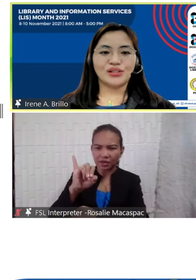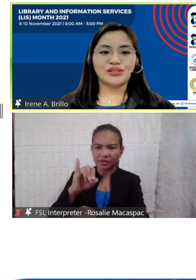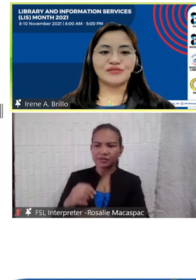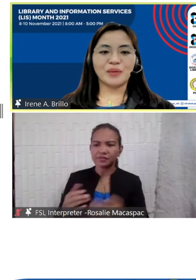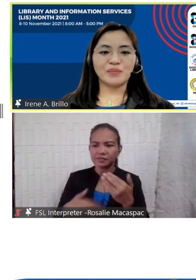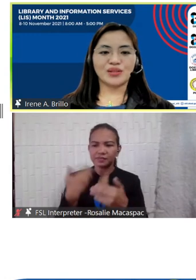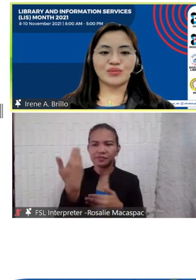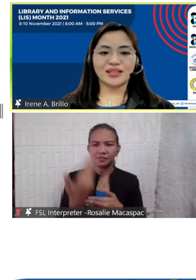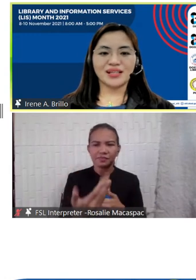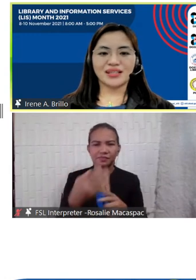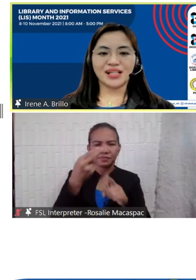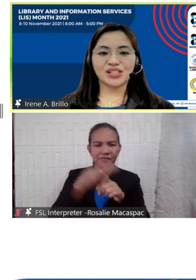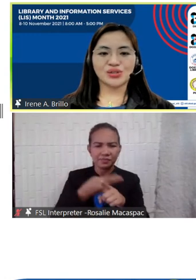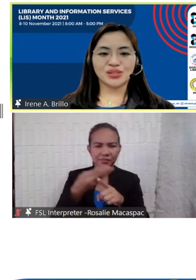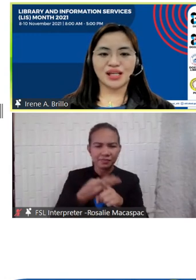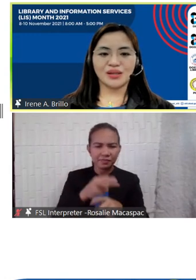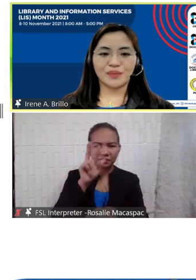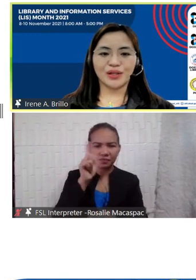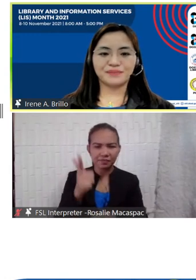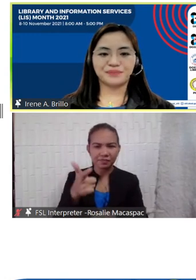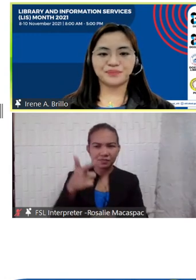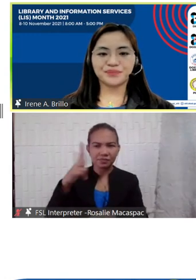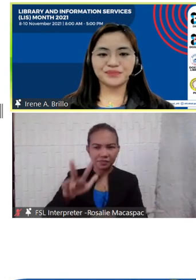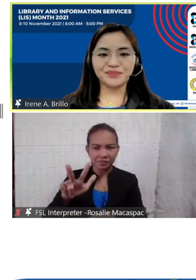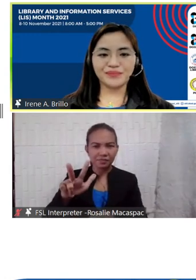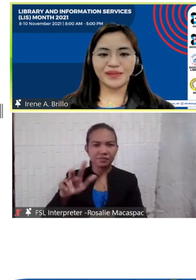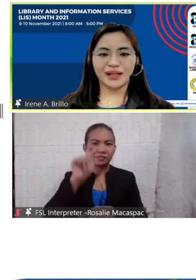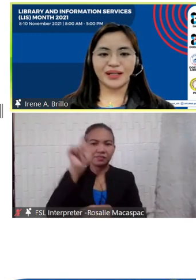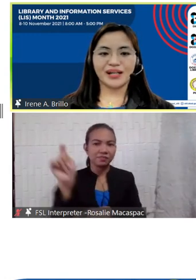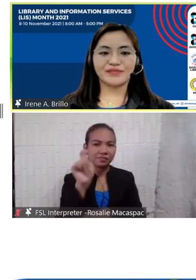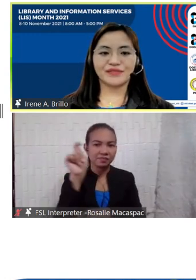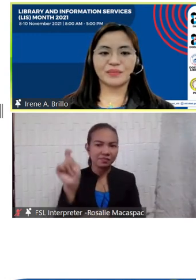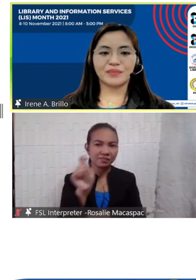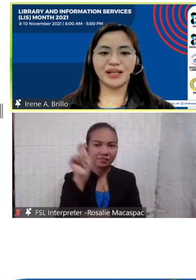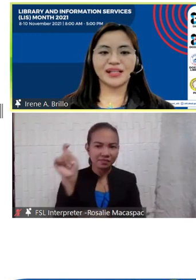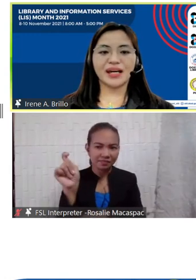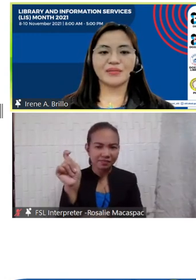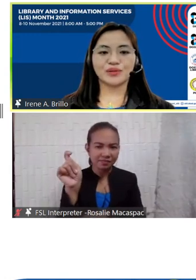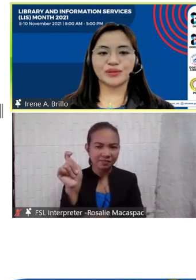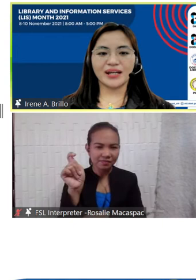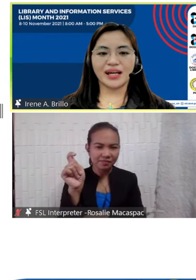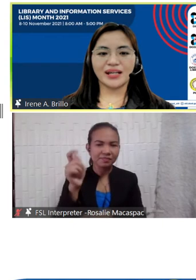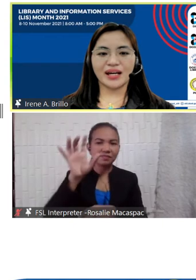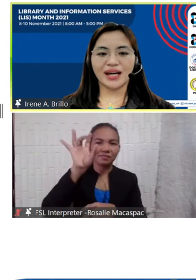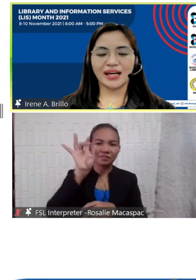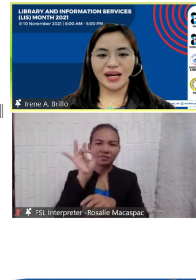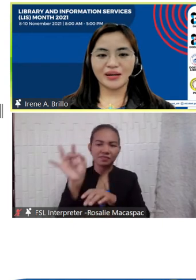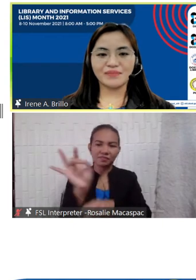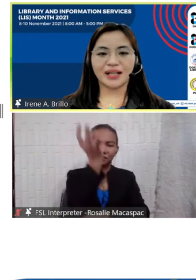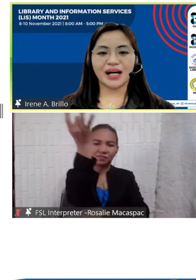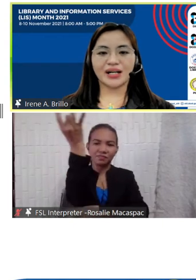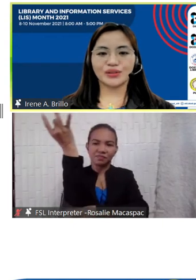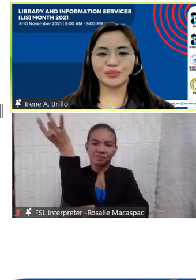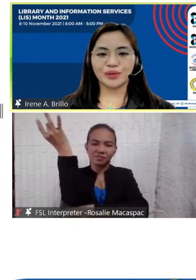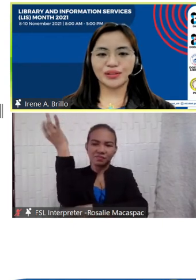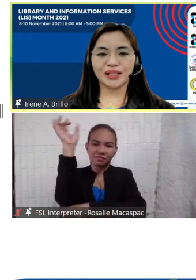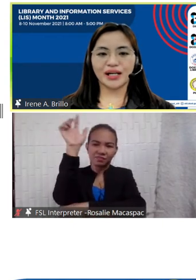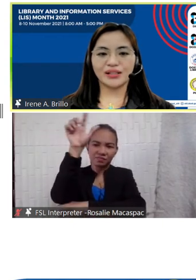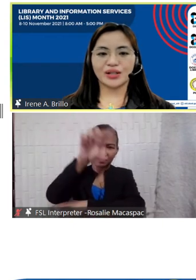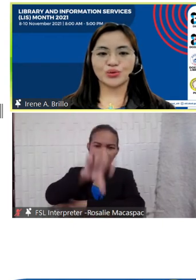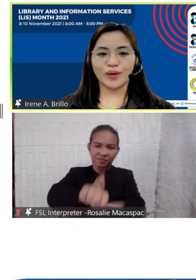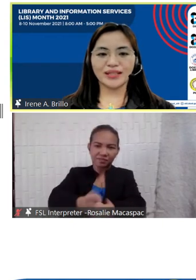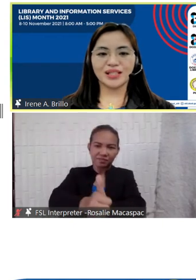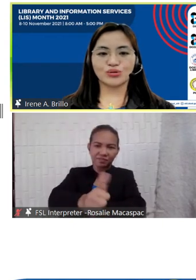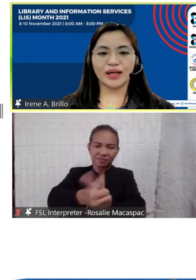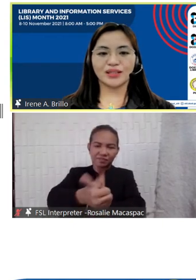Next, on November 23, Tuesday po, ayan, from 8 a.m. to 10 a.m., magkakaroon po